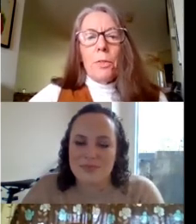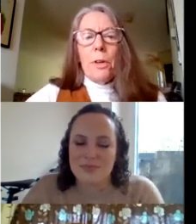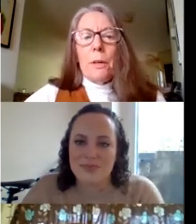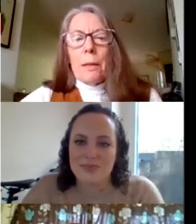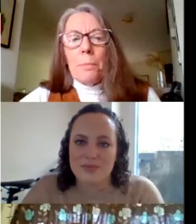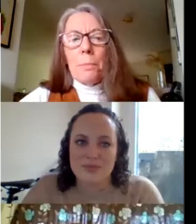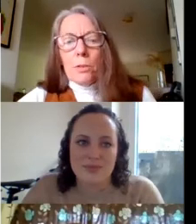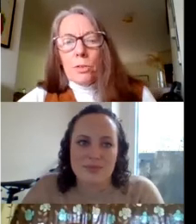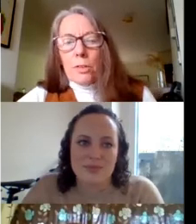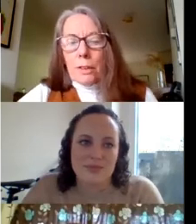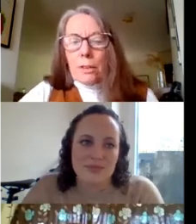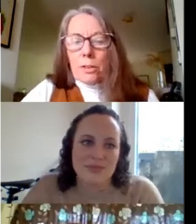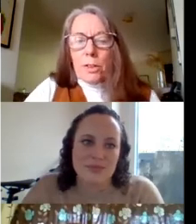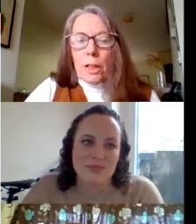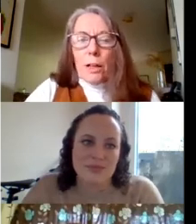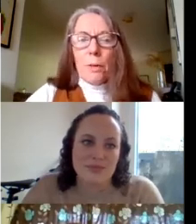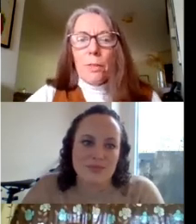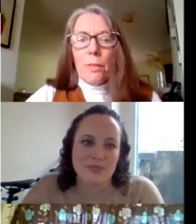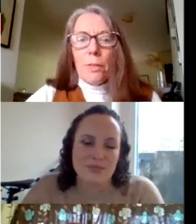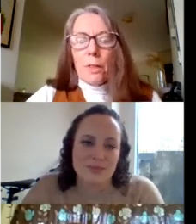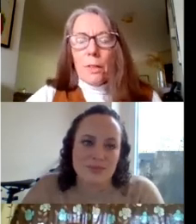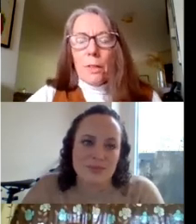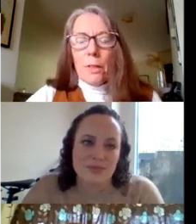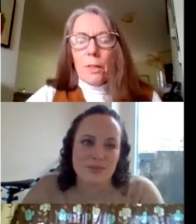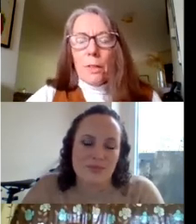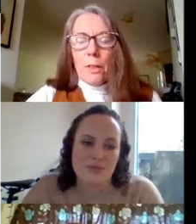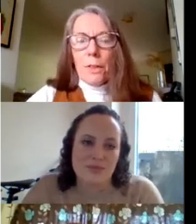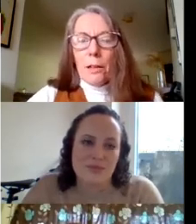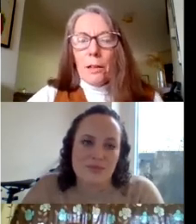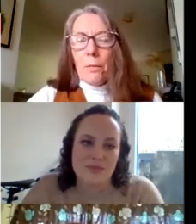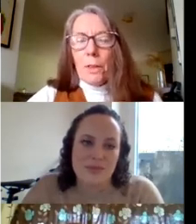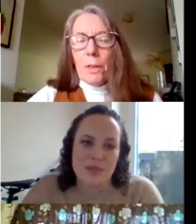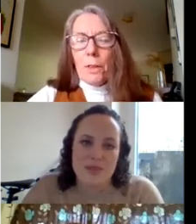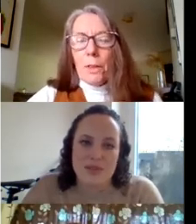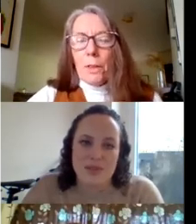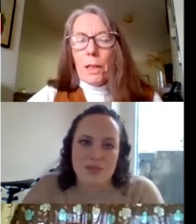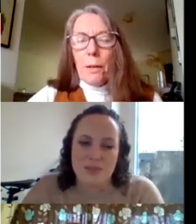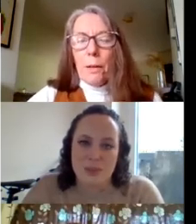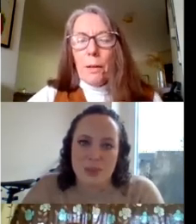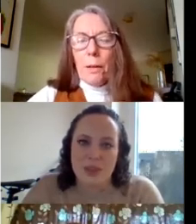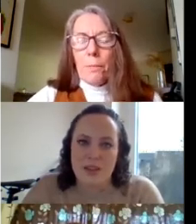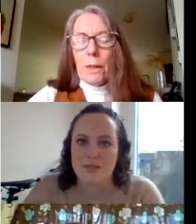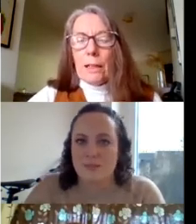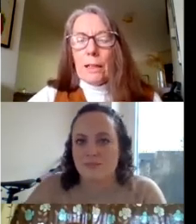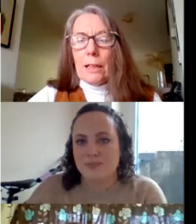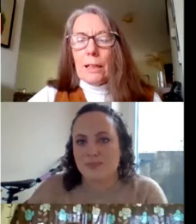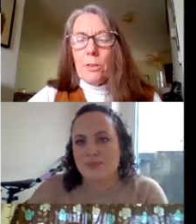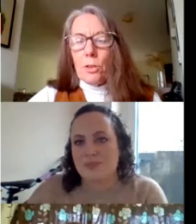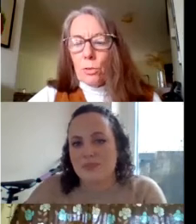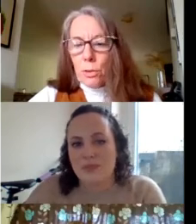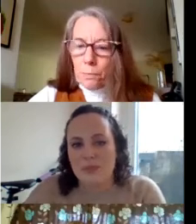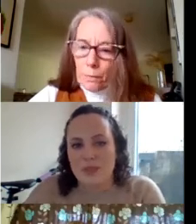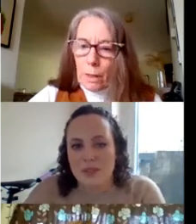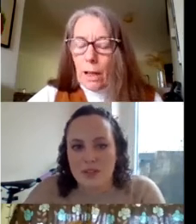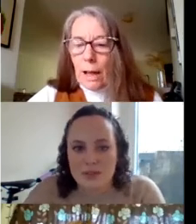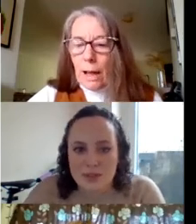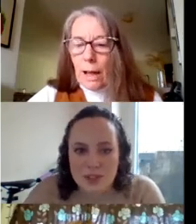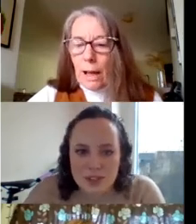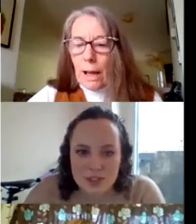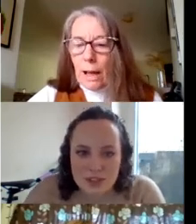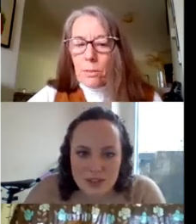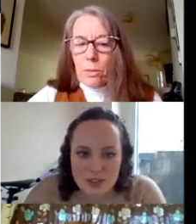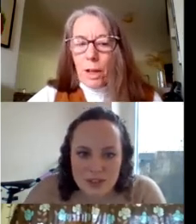So we thought it might be interesting to start with thinking about the institution